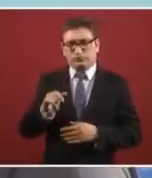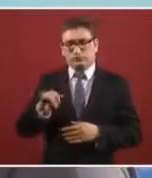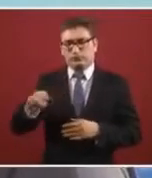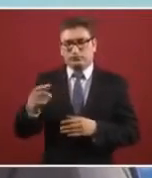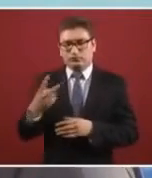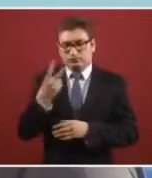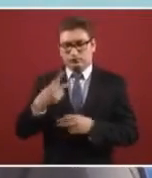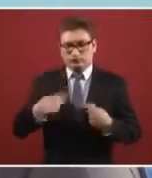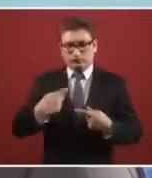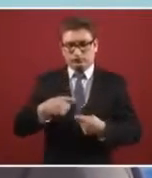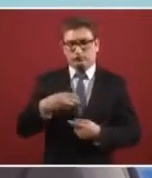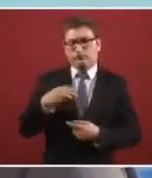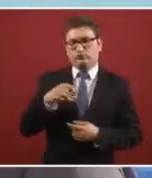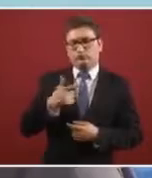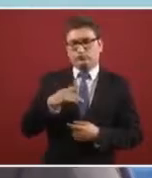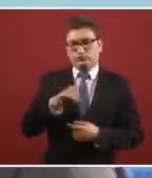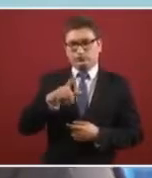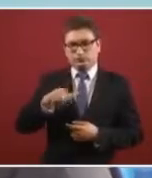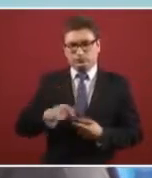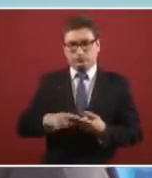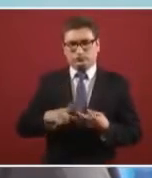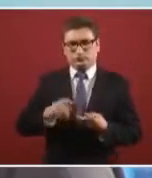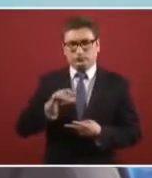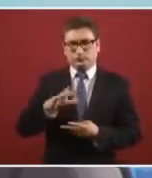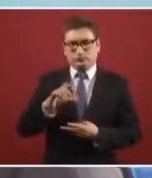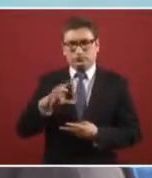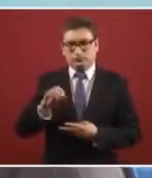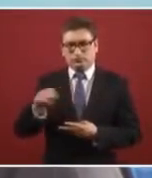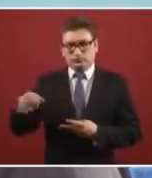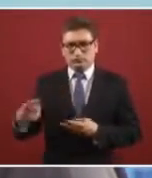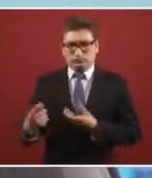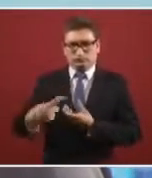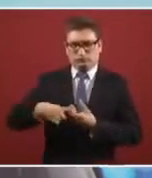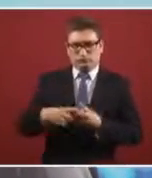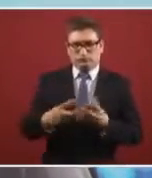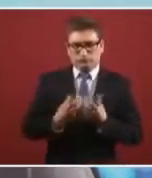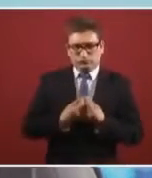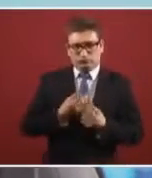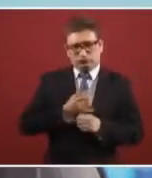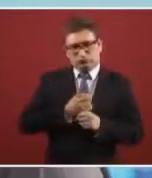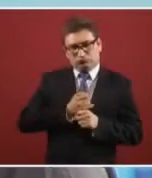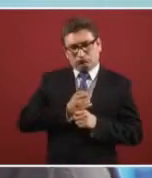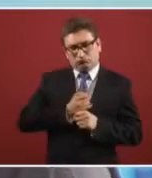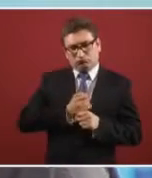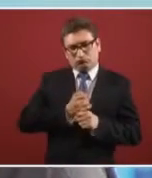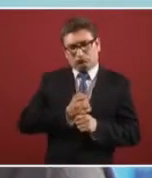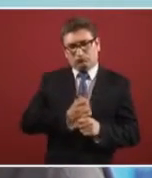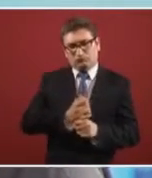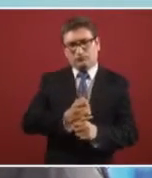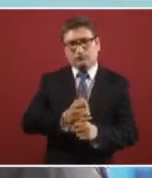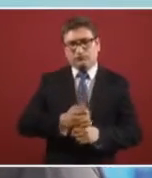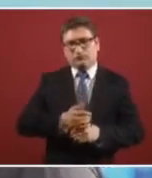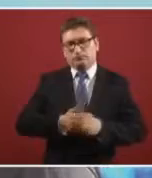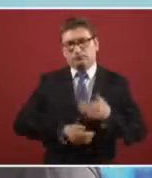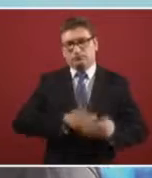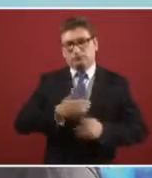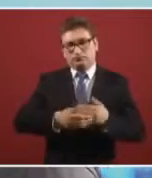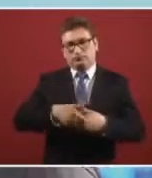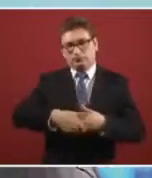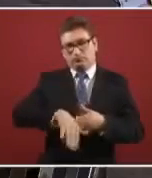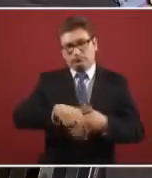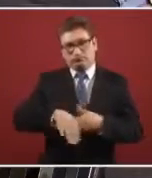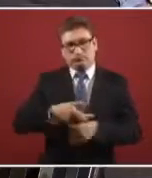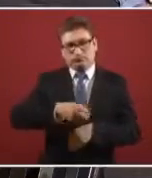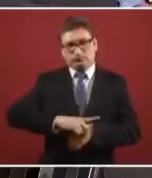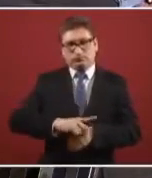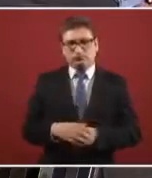María Buitrago y Francisco Cox, ya se encuentran have already incorporados found a los themselves trabajos de investigación, incorporated to the y job en of los próximos días, investigating. en And in the